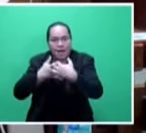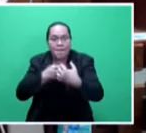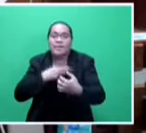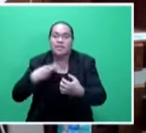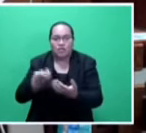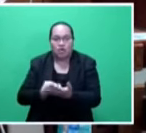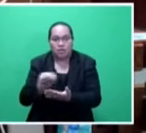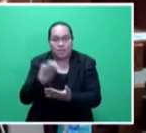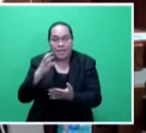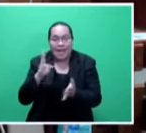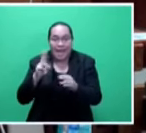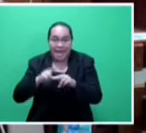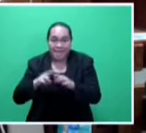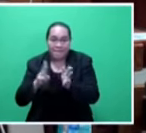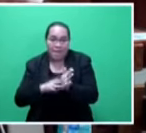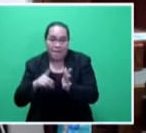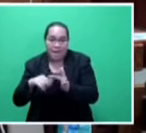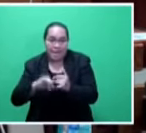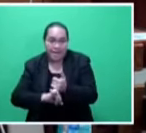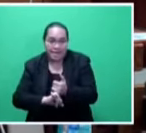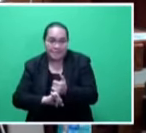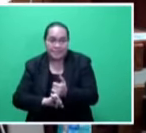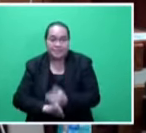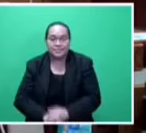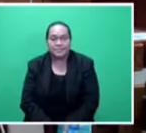the FMIS.